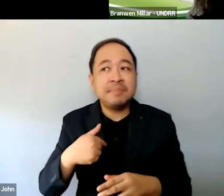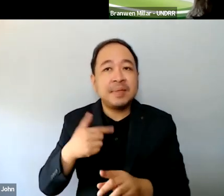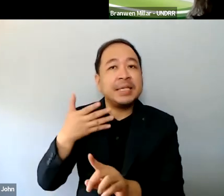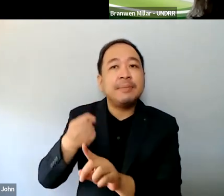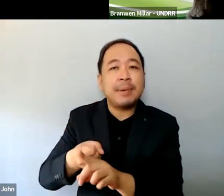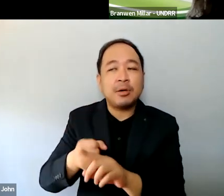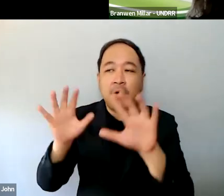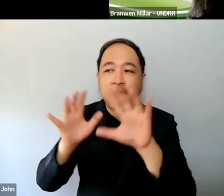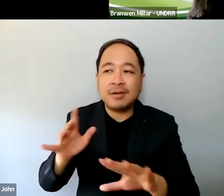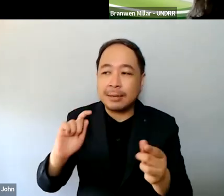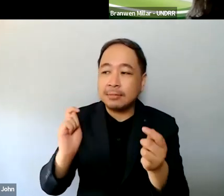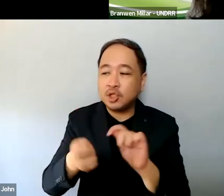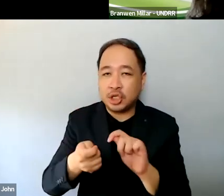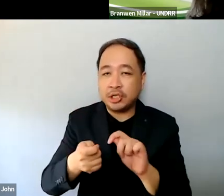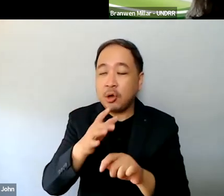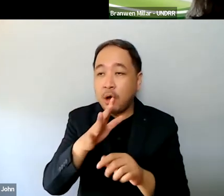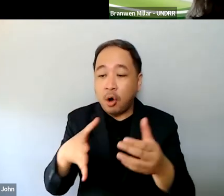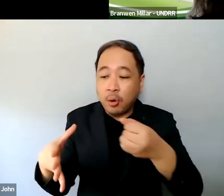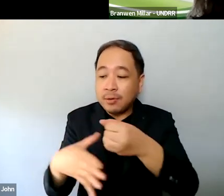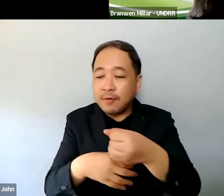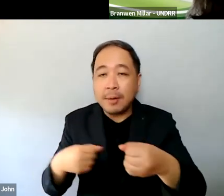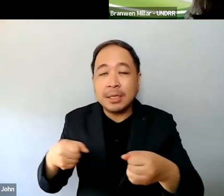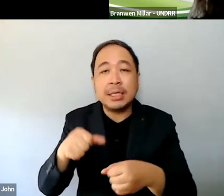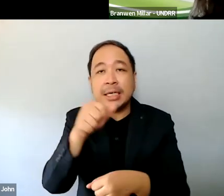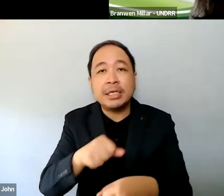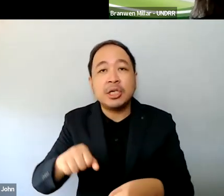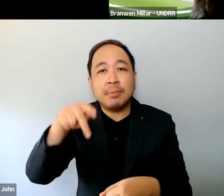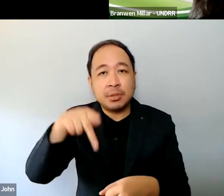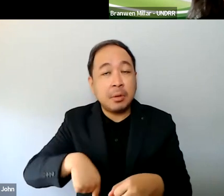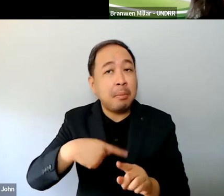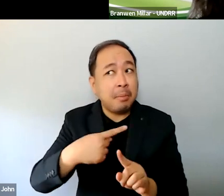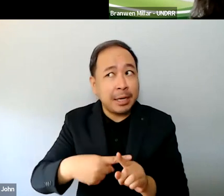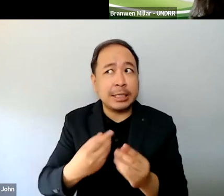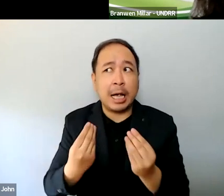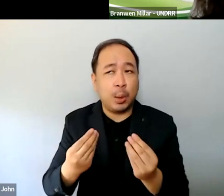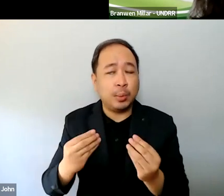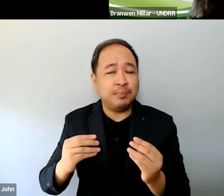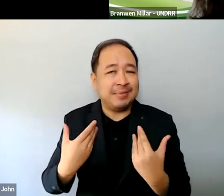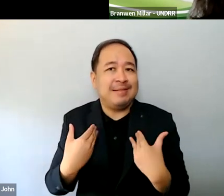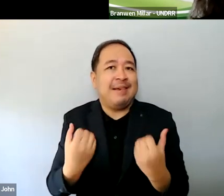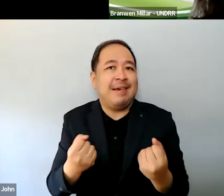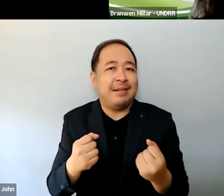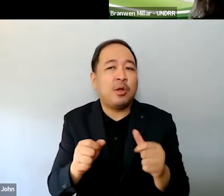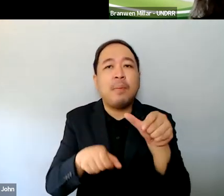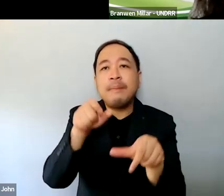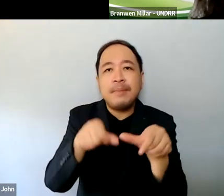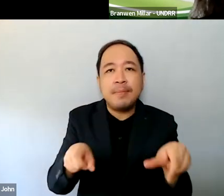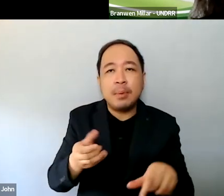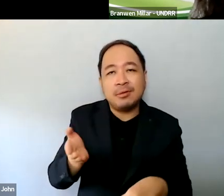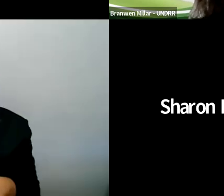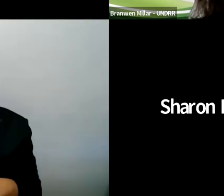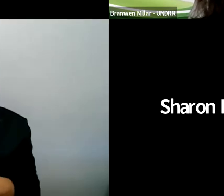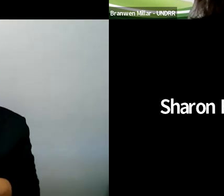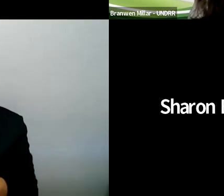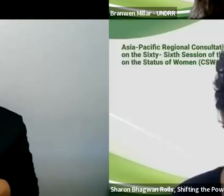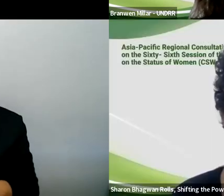Asia and the Pacific, and particularly on the health and well-being of those involved in it. The acute pesticide poisoning of farmers and farm